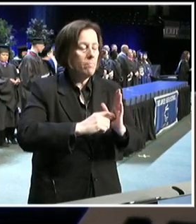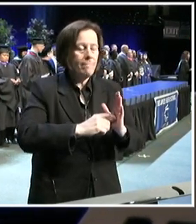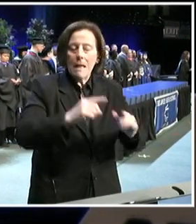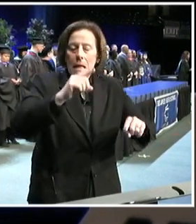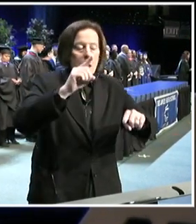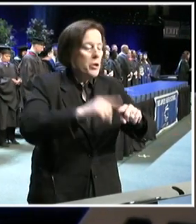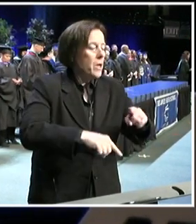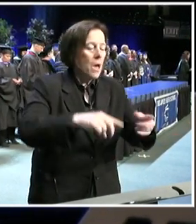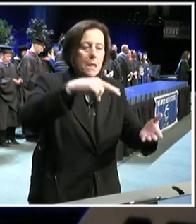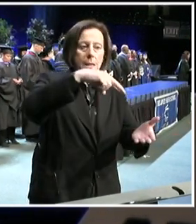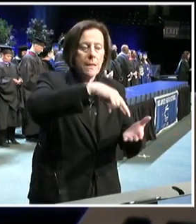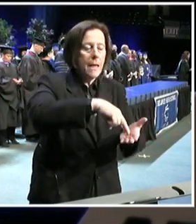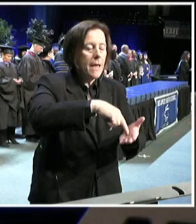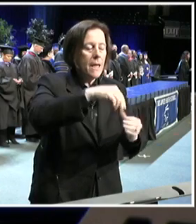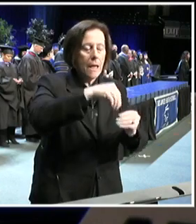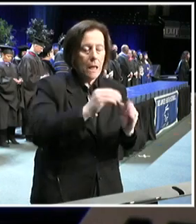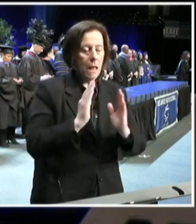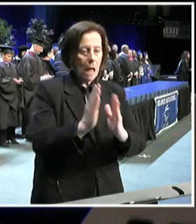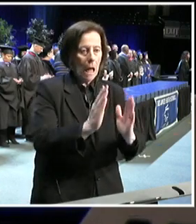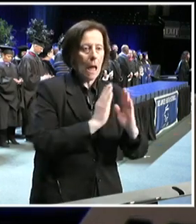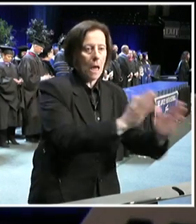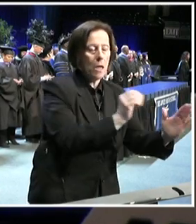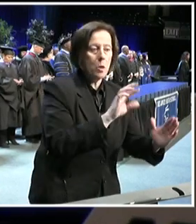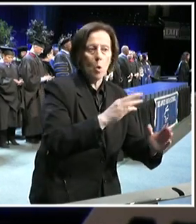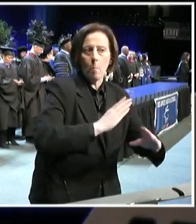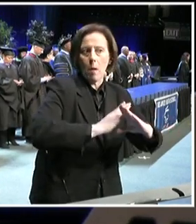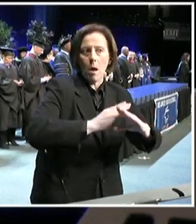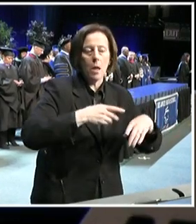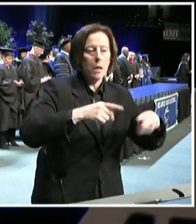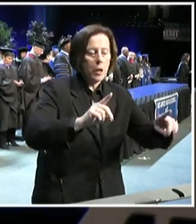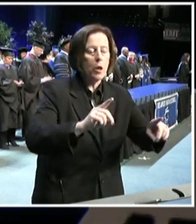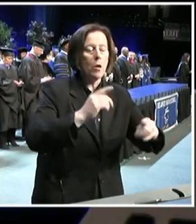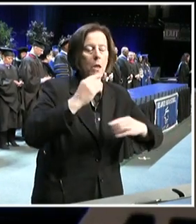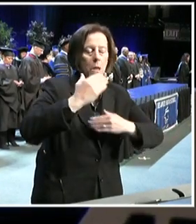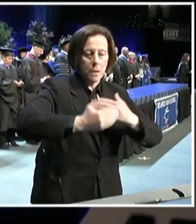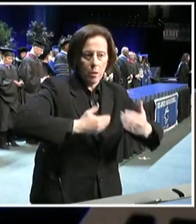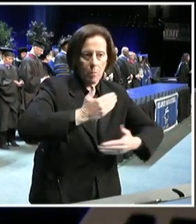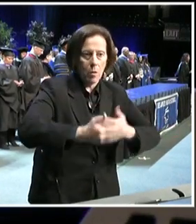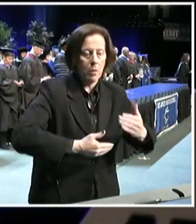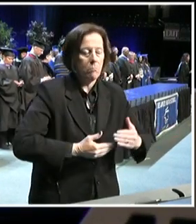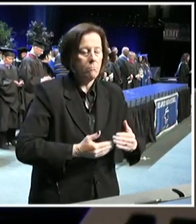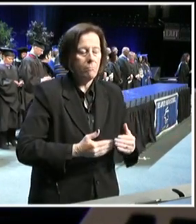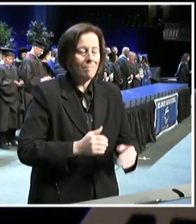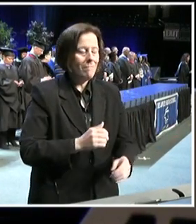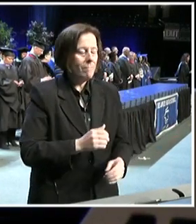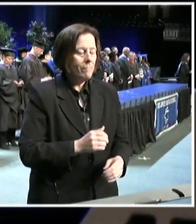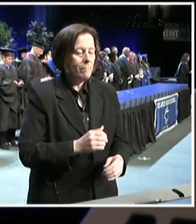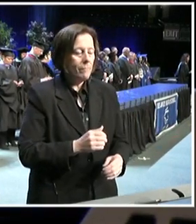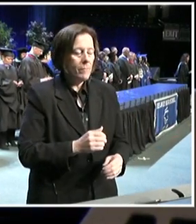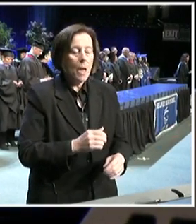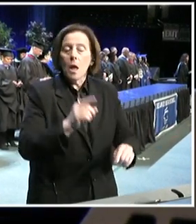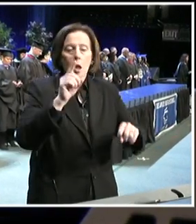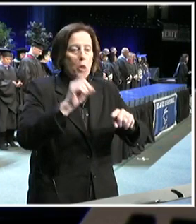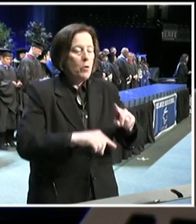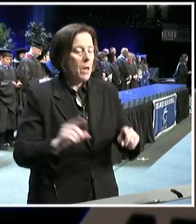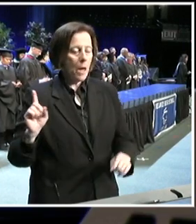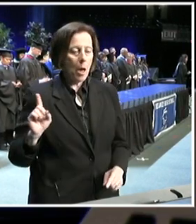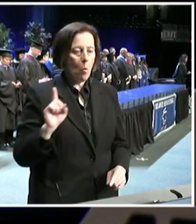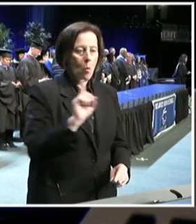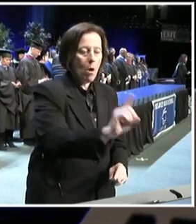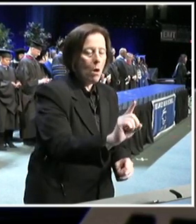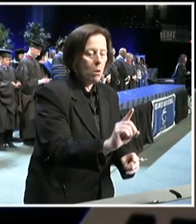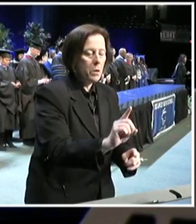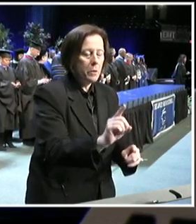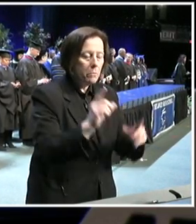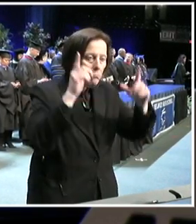stand in or block the aisles during the graduation ceremony. You will not be allowed to walk down to the bottom of the